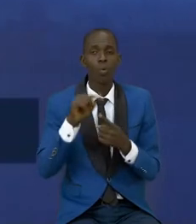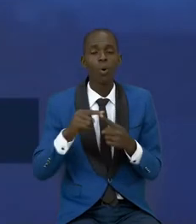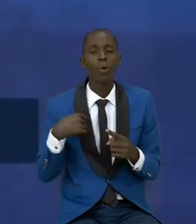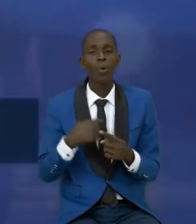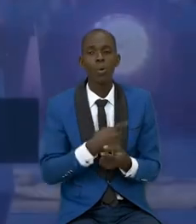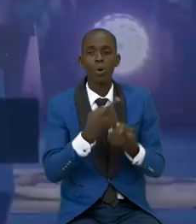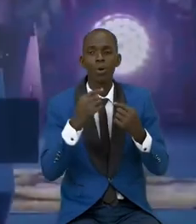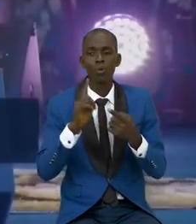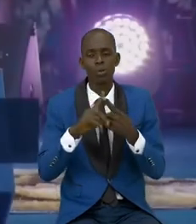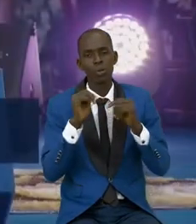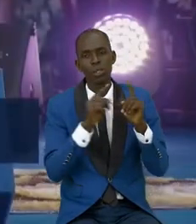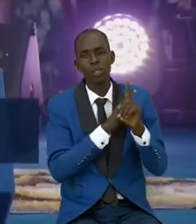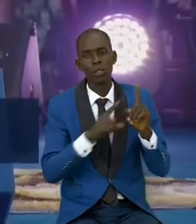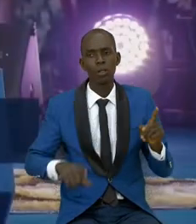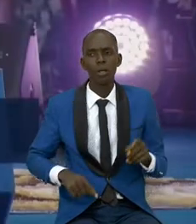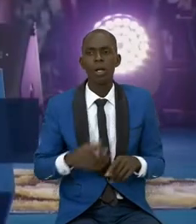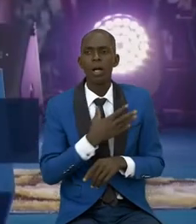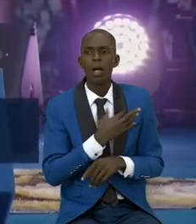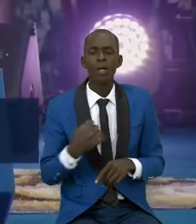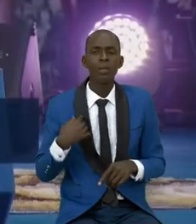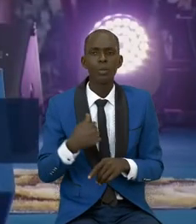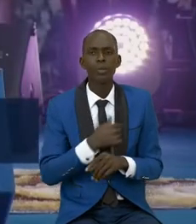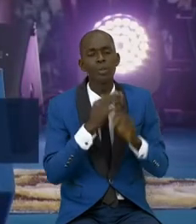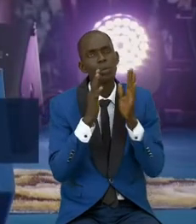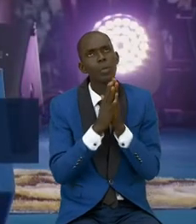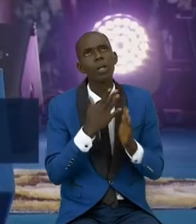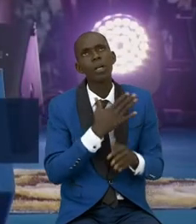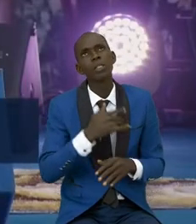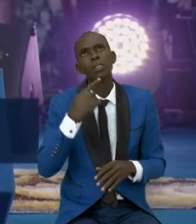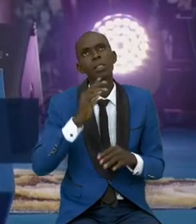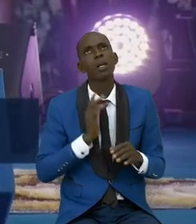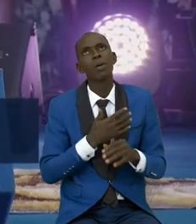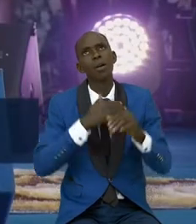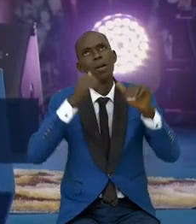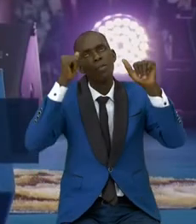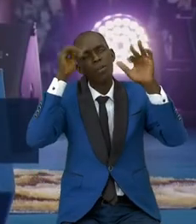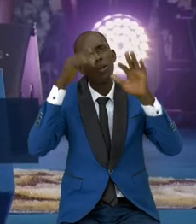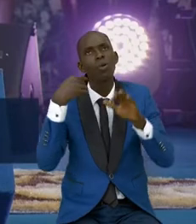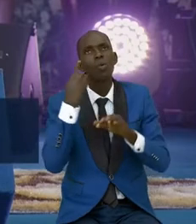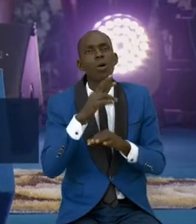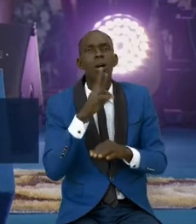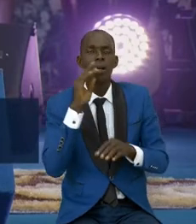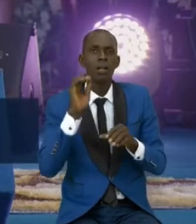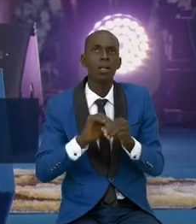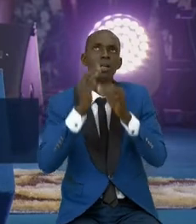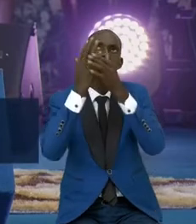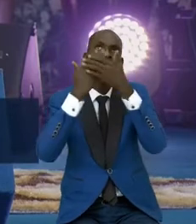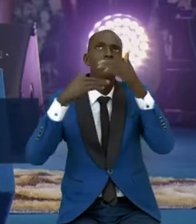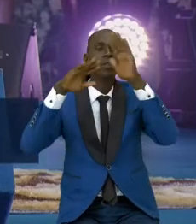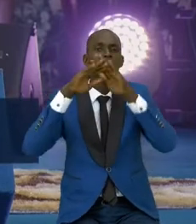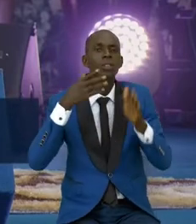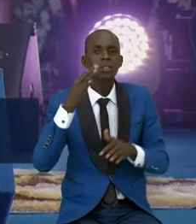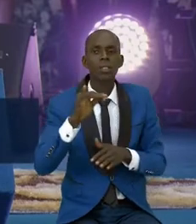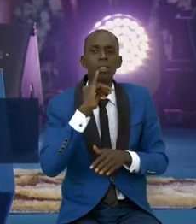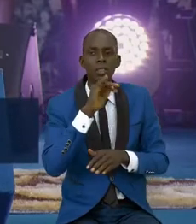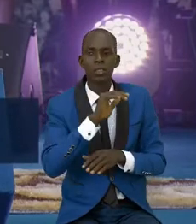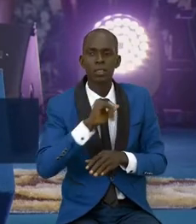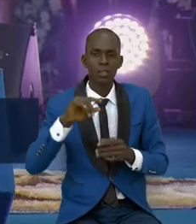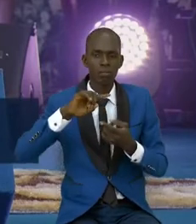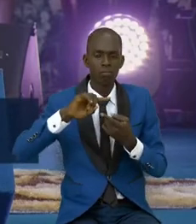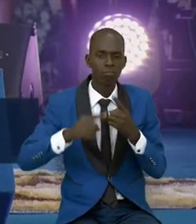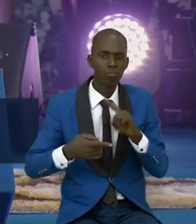the Lord and we pray and we say, our Father which art in heaven, there's a relationship with